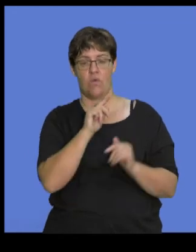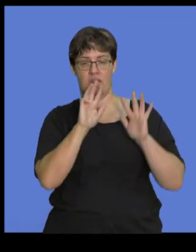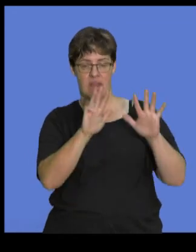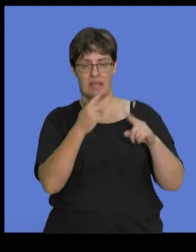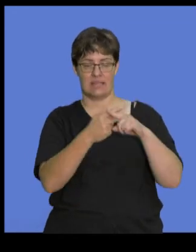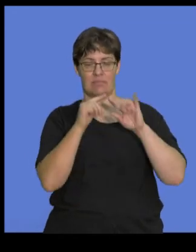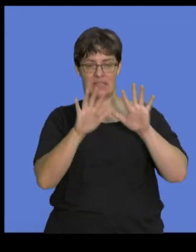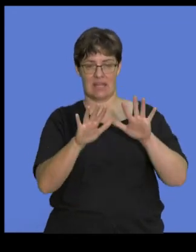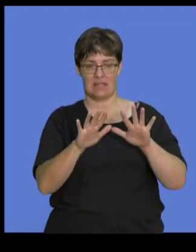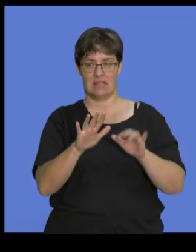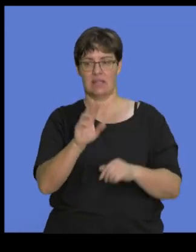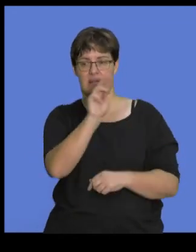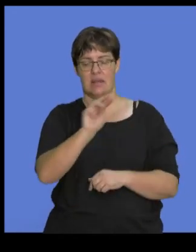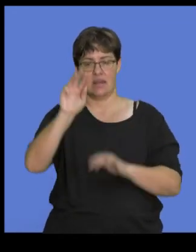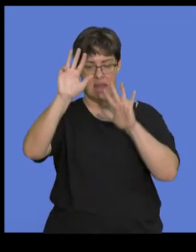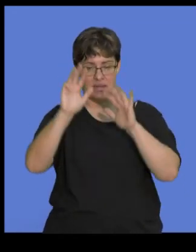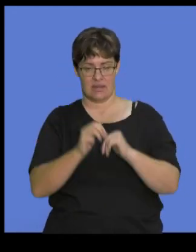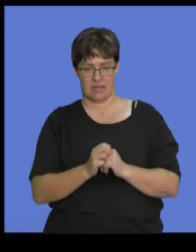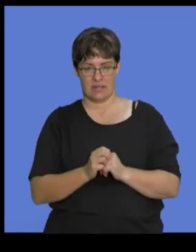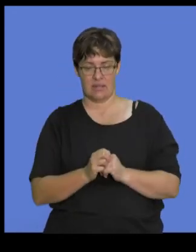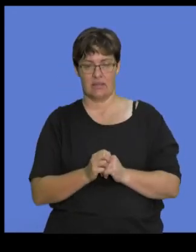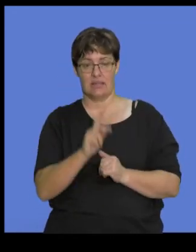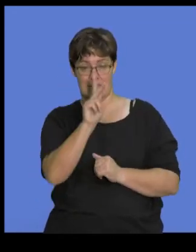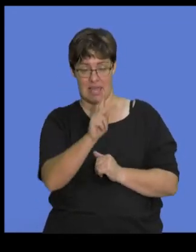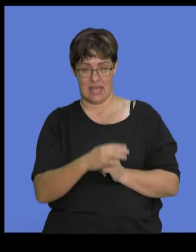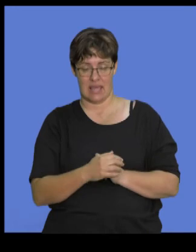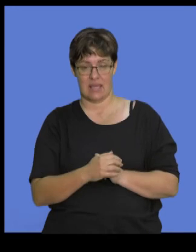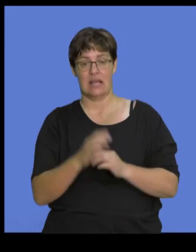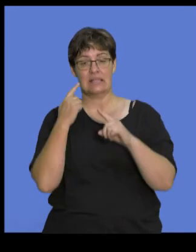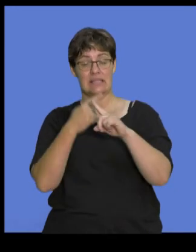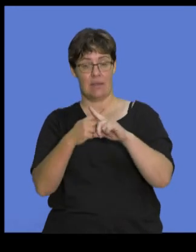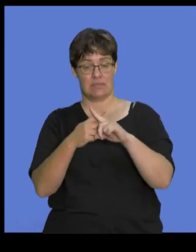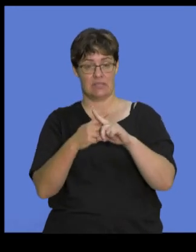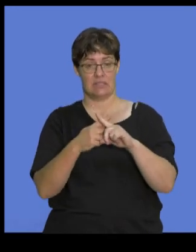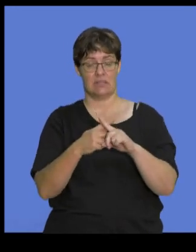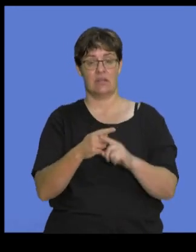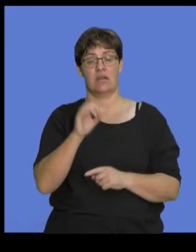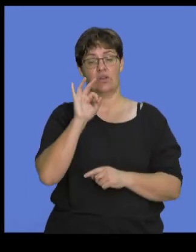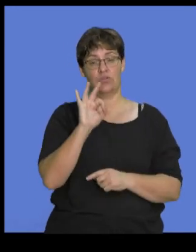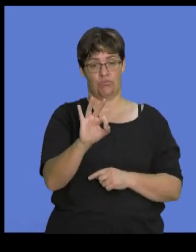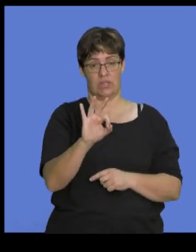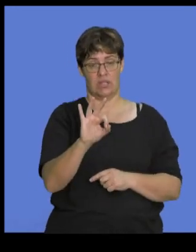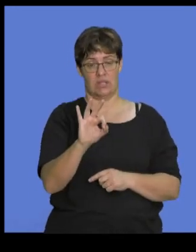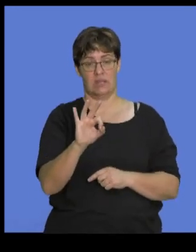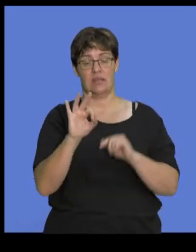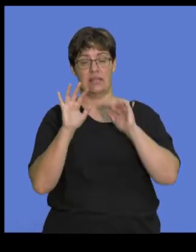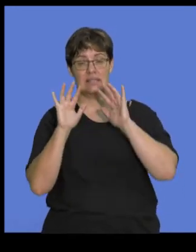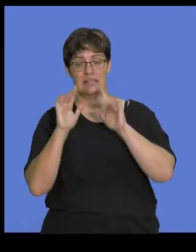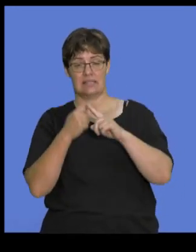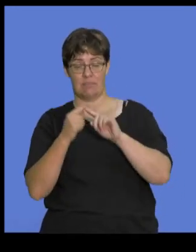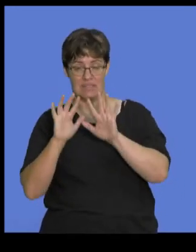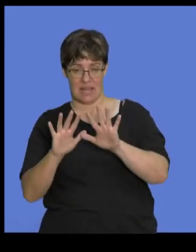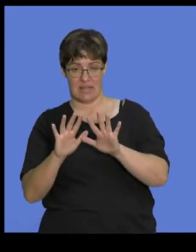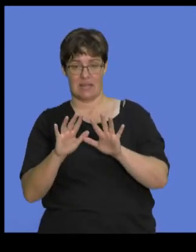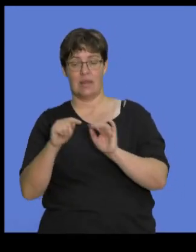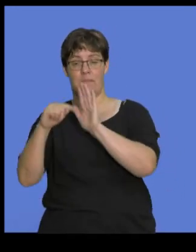say 9 times 10 exponent 9, okay? That's the K, multiplied by 3 times